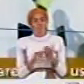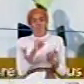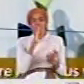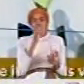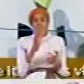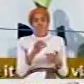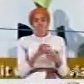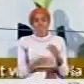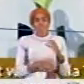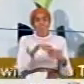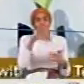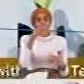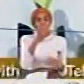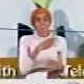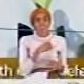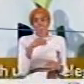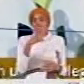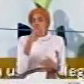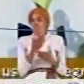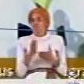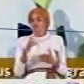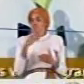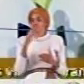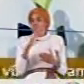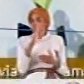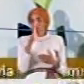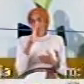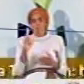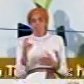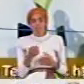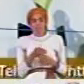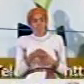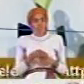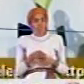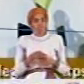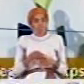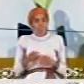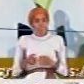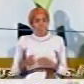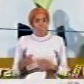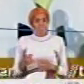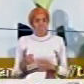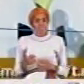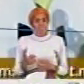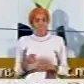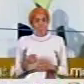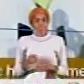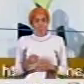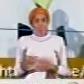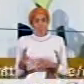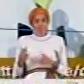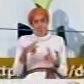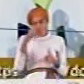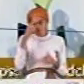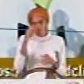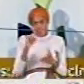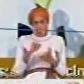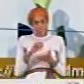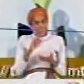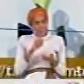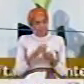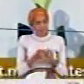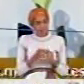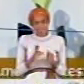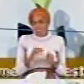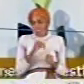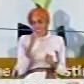and someone who had been using a stick looked for that problem and found it no more. It